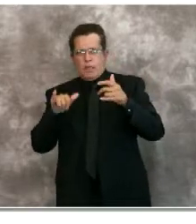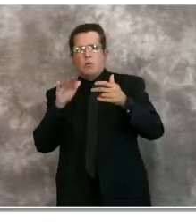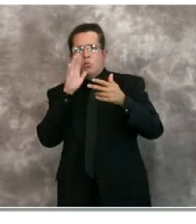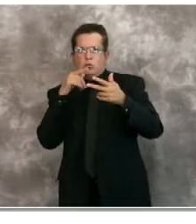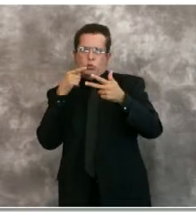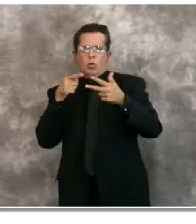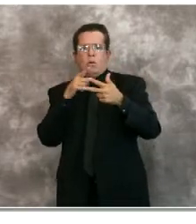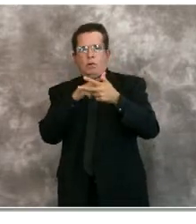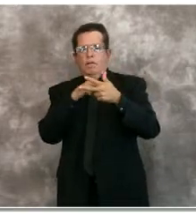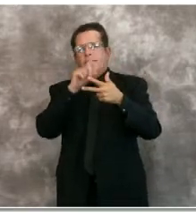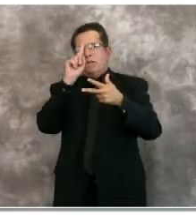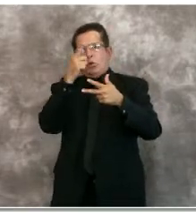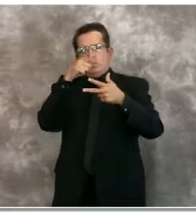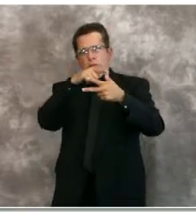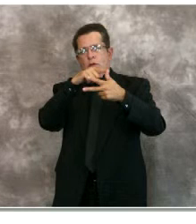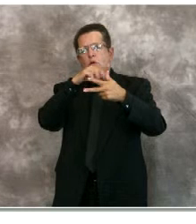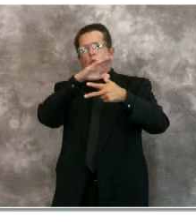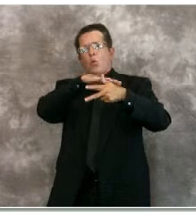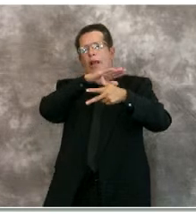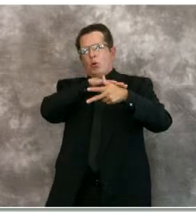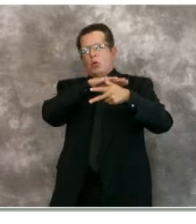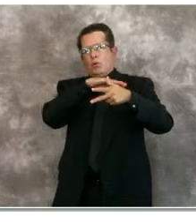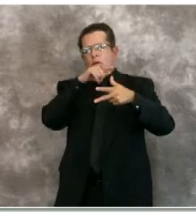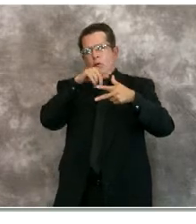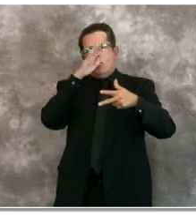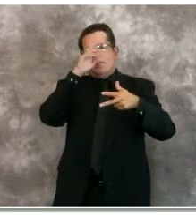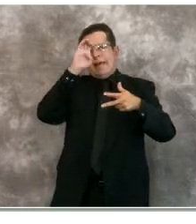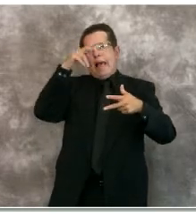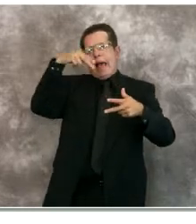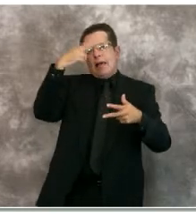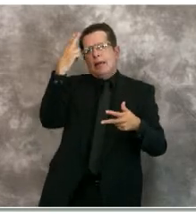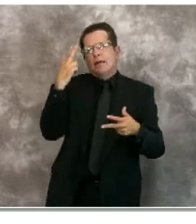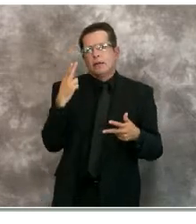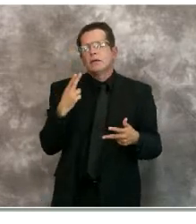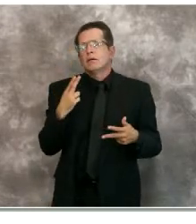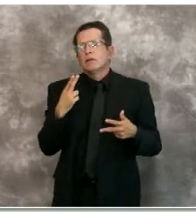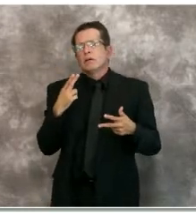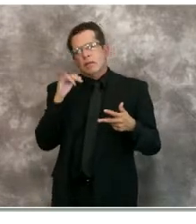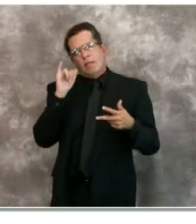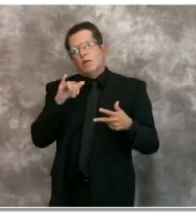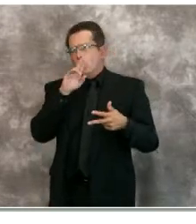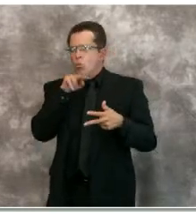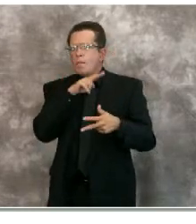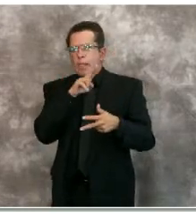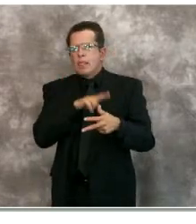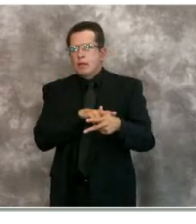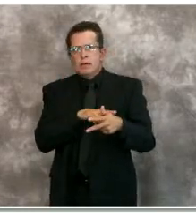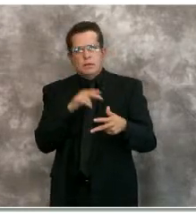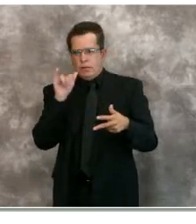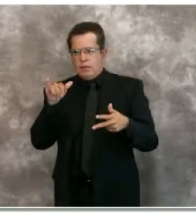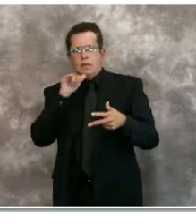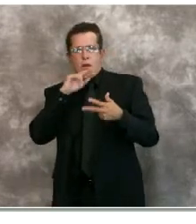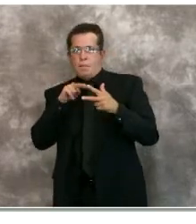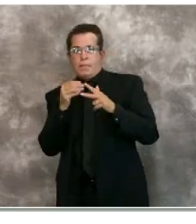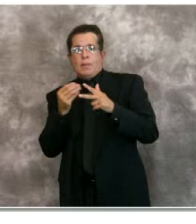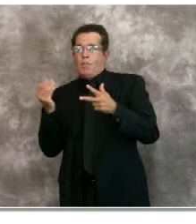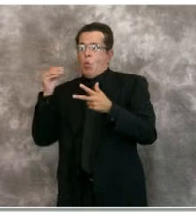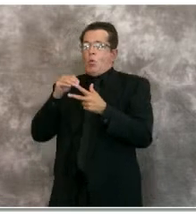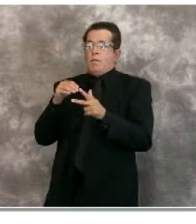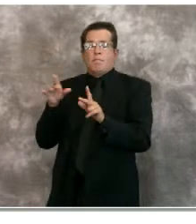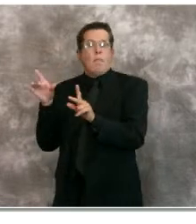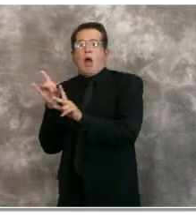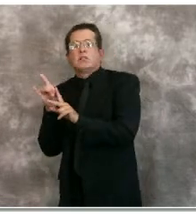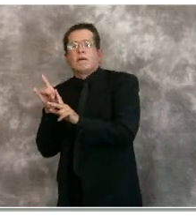being abnormally high, but that is not due to an expansion or an increased number of